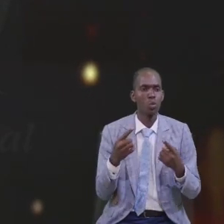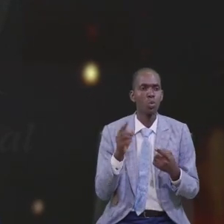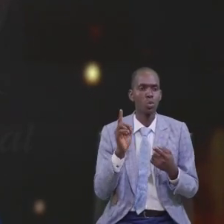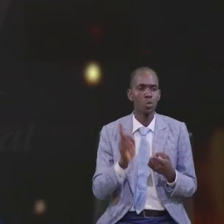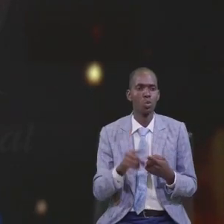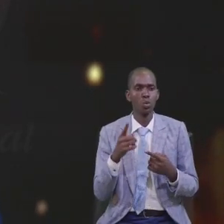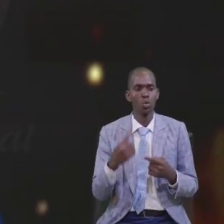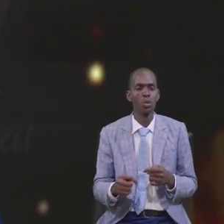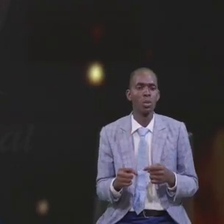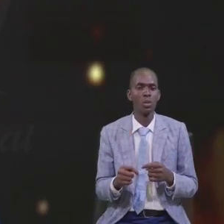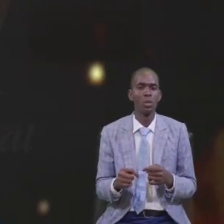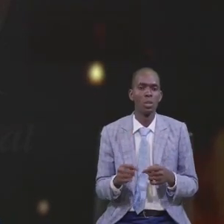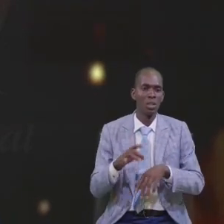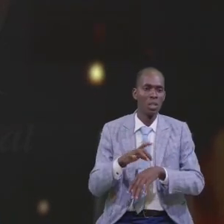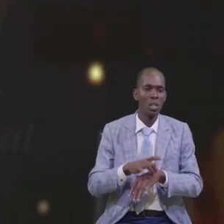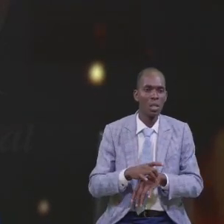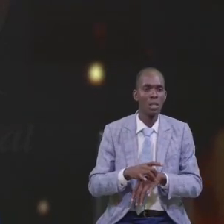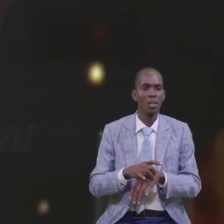go